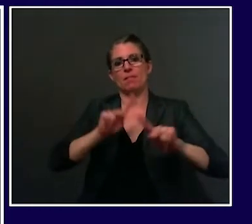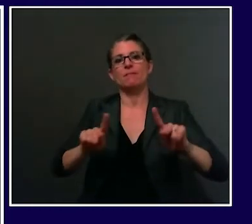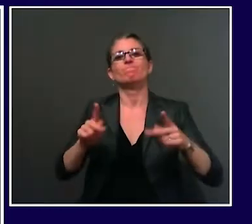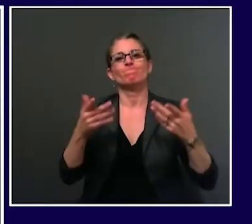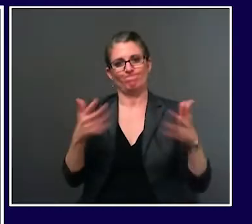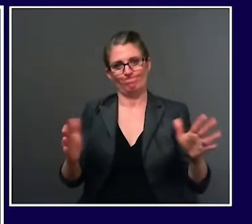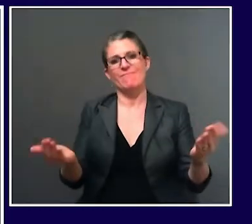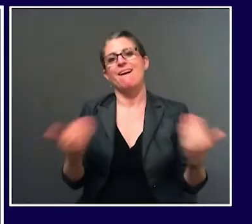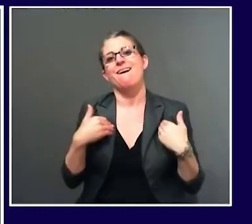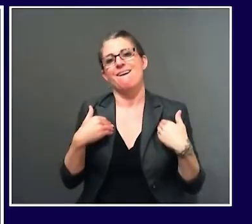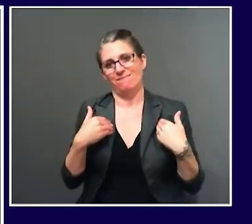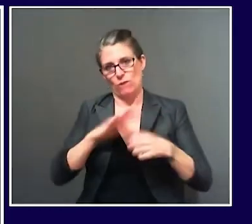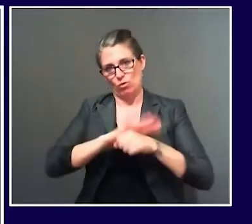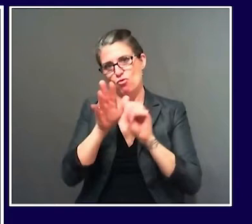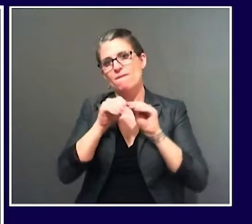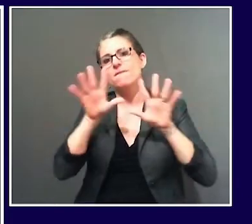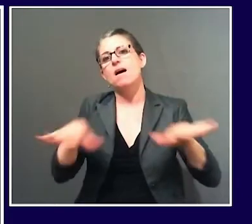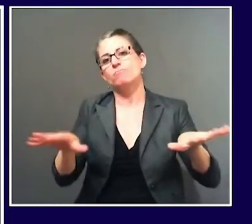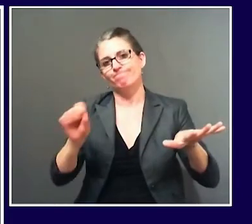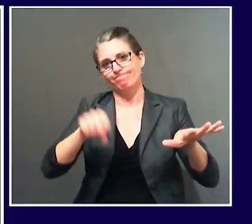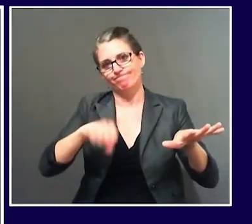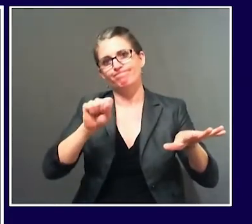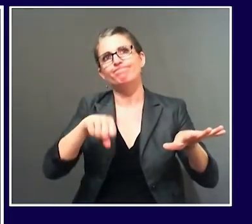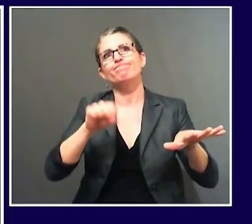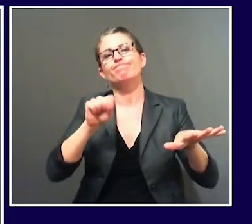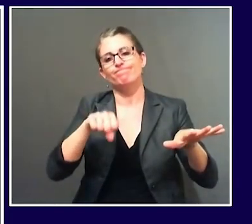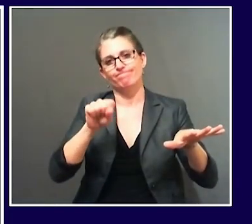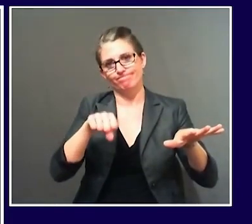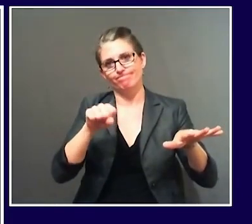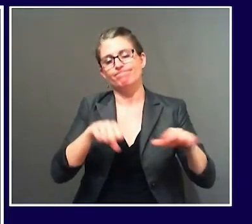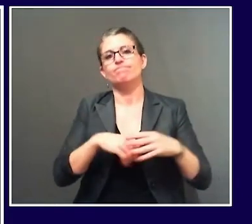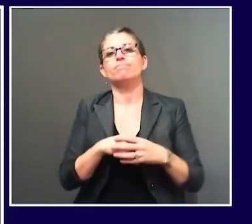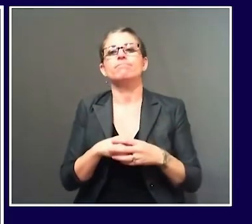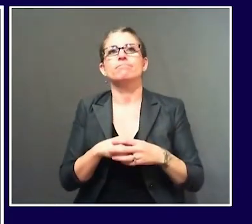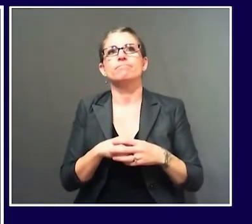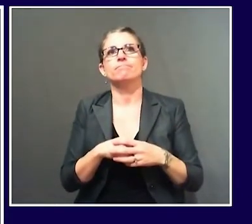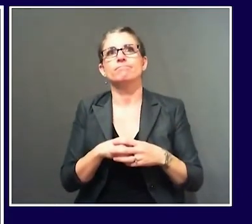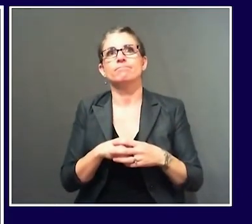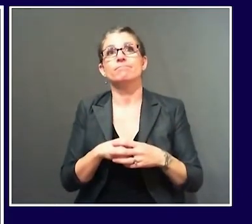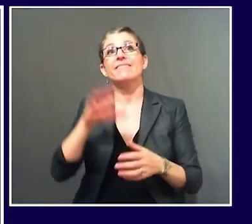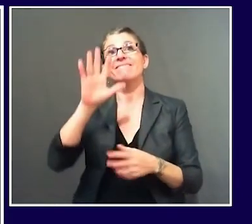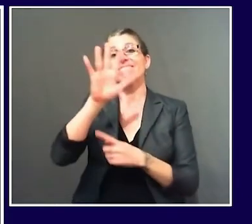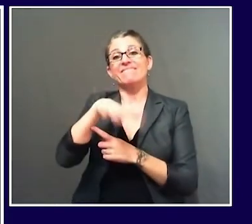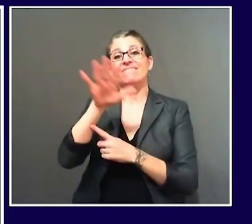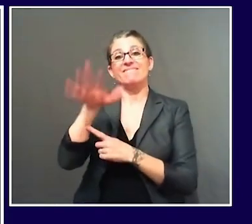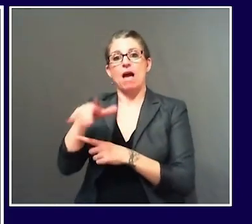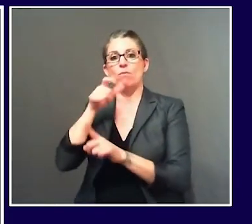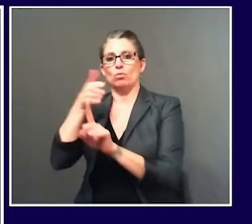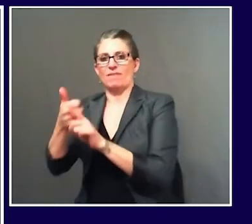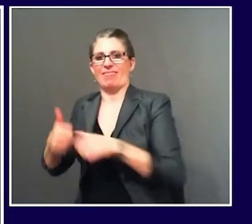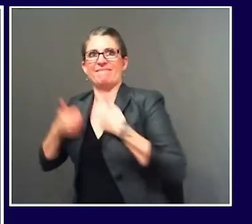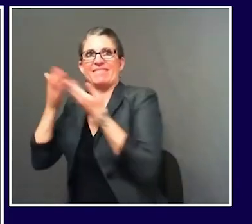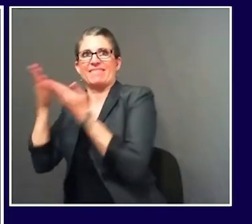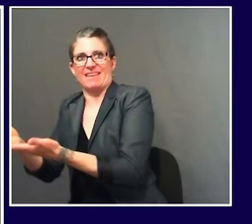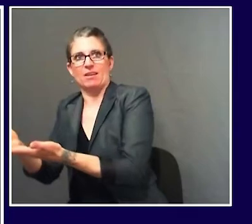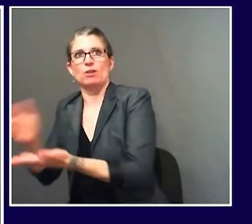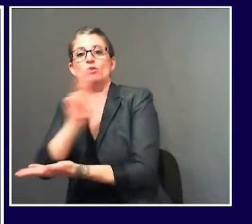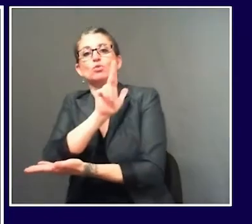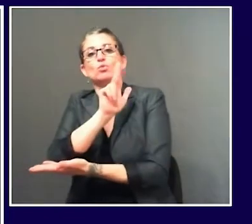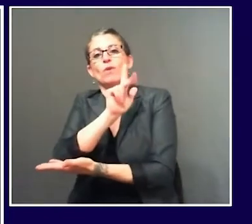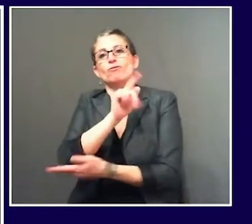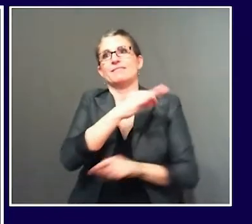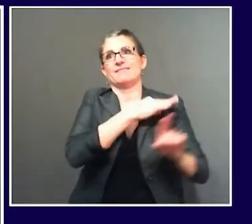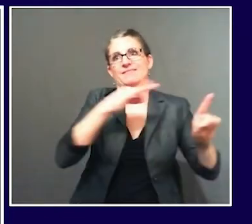have tested positive for COVID-19. 55 residents and 23 staff have now